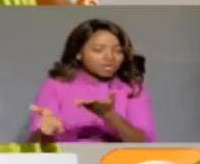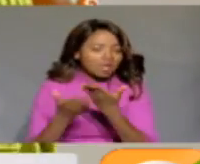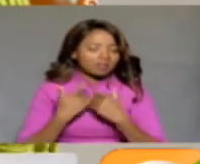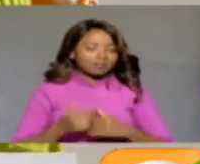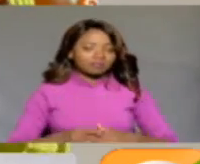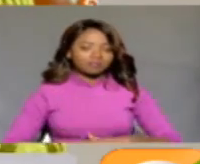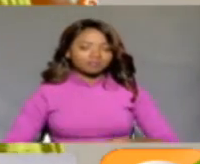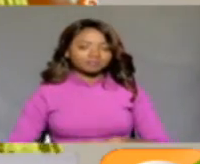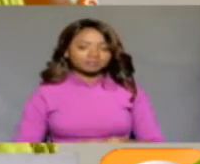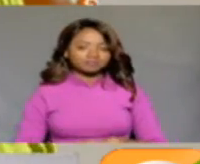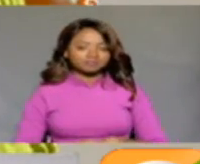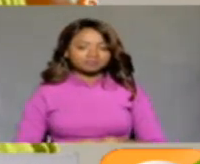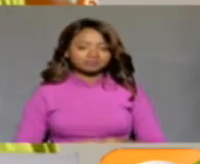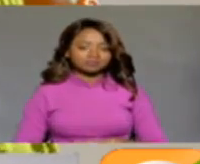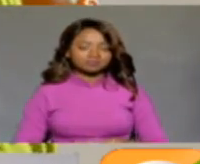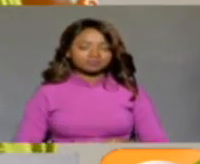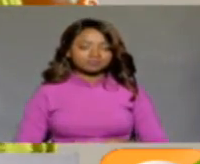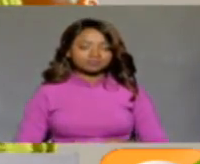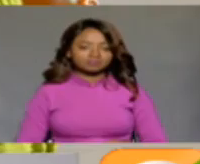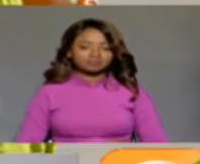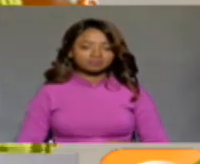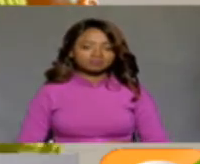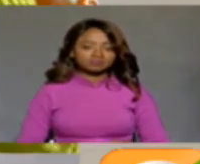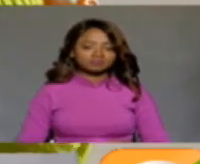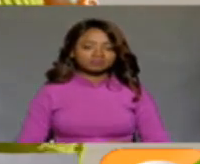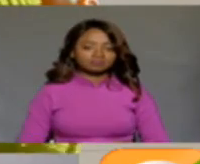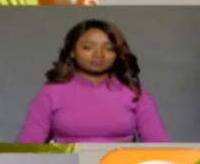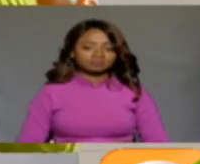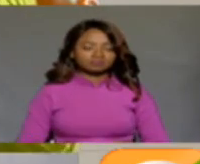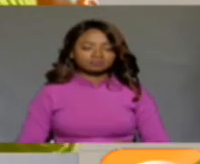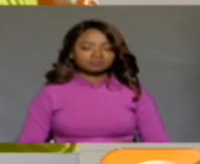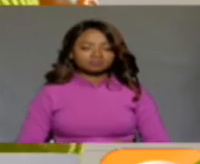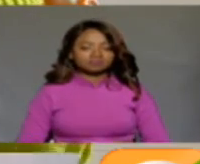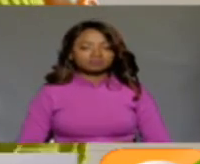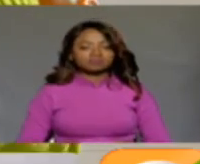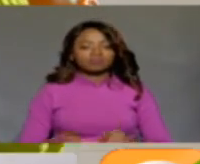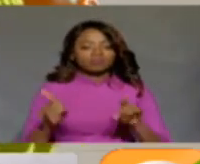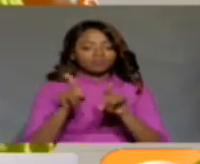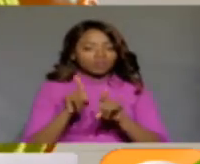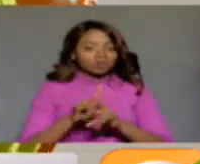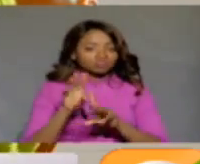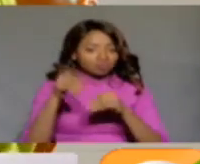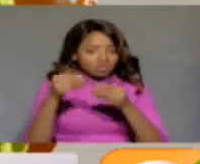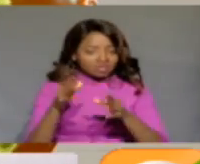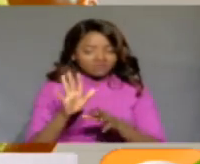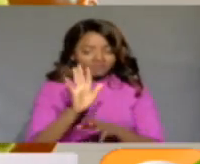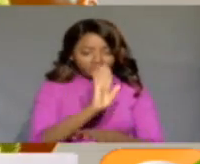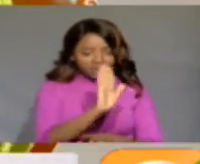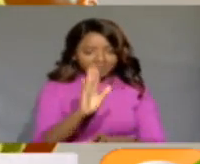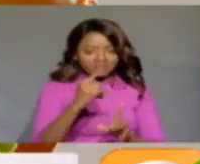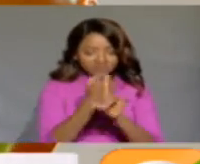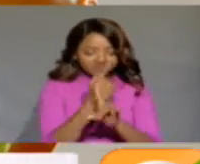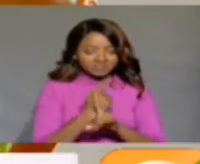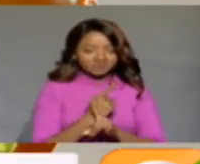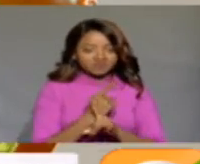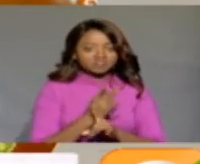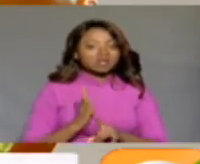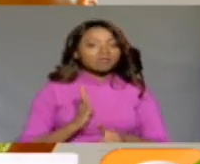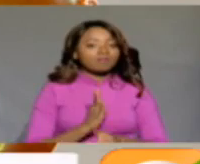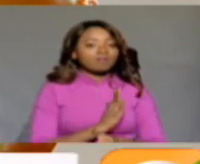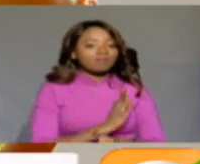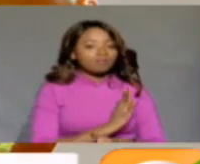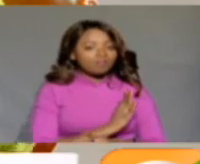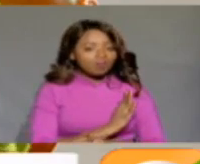committees. I don't know what they go to do there. And let us give the investigating bodies the autonomy they